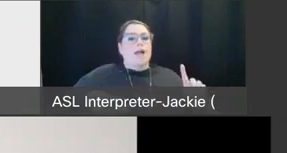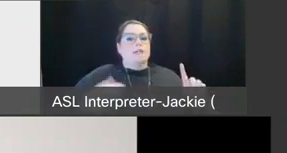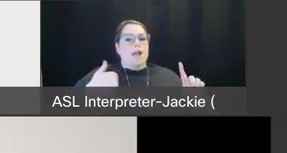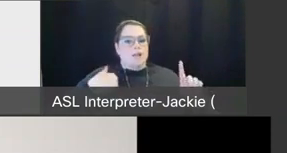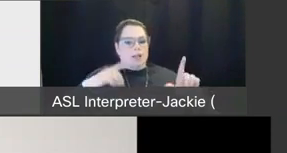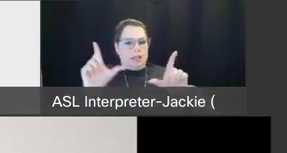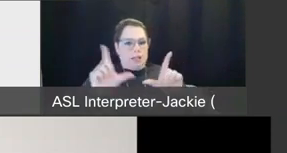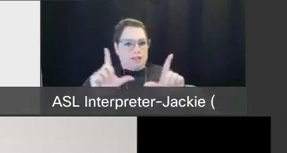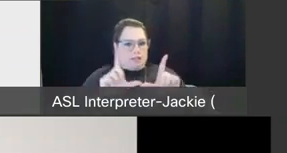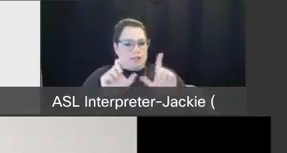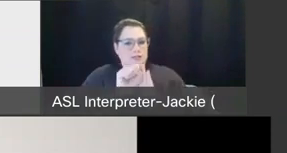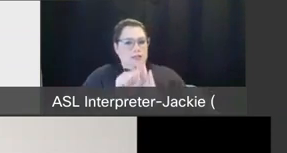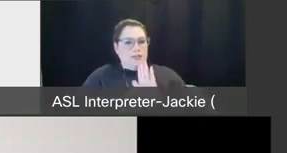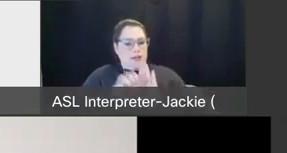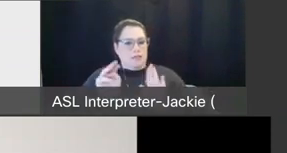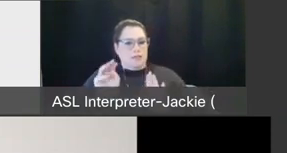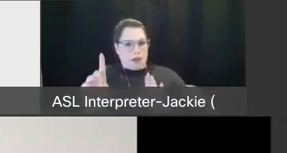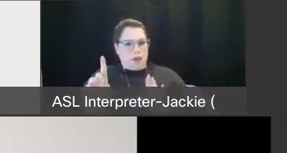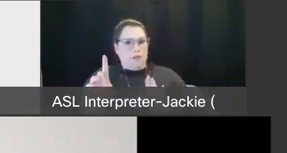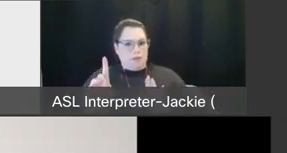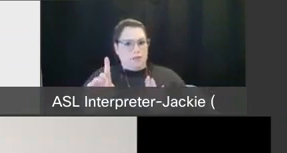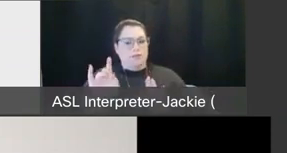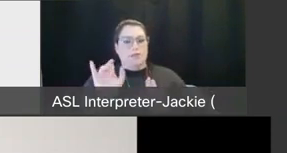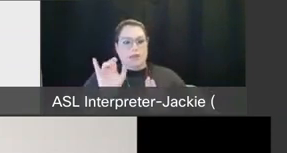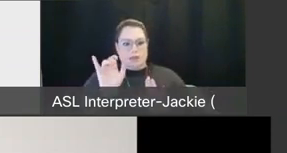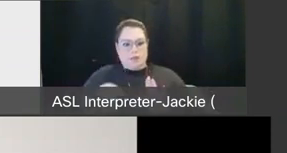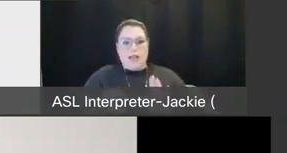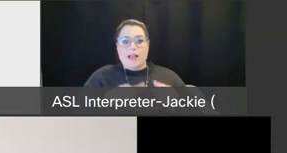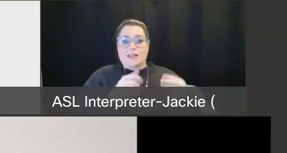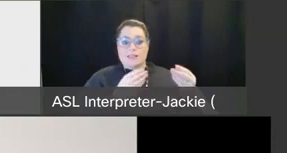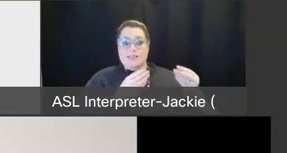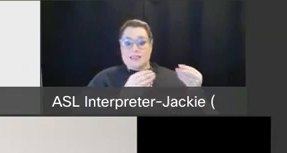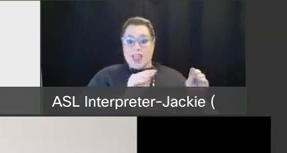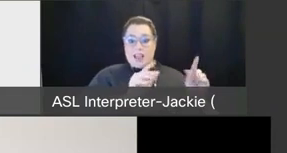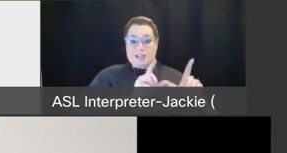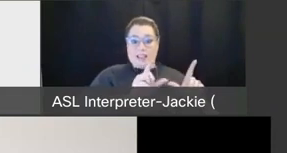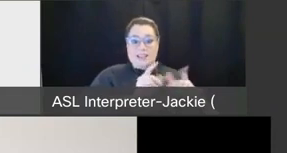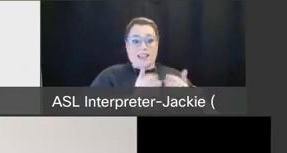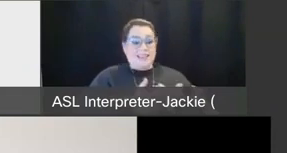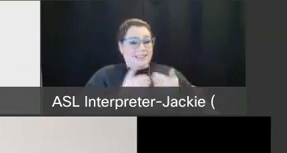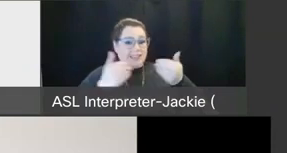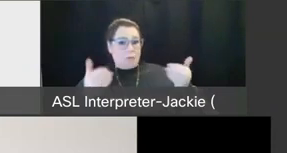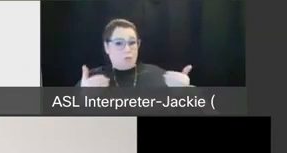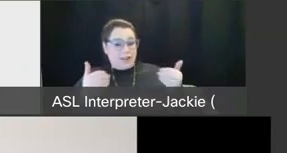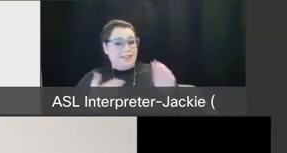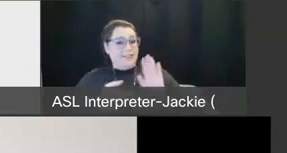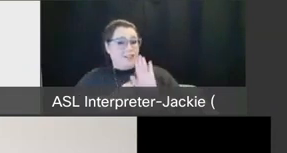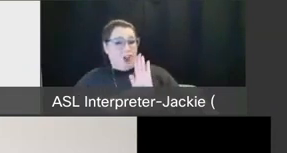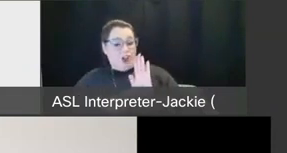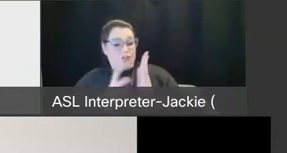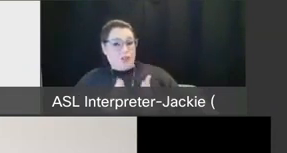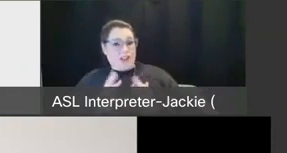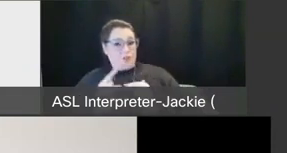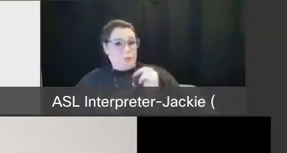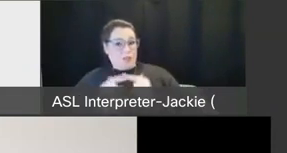salesperson license is separate from the actual contractor license. So a particular person who's meeting with you